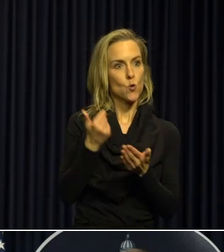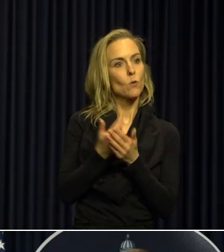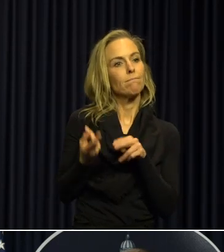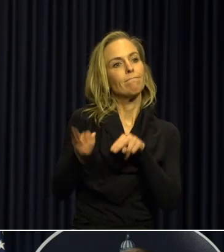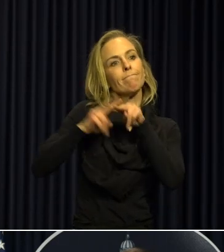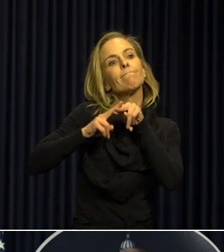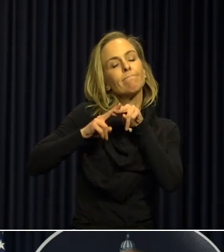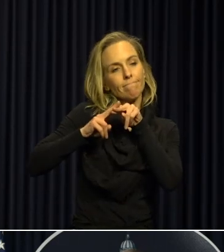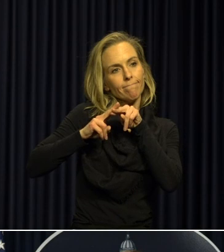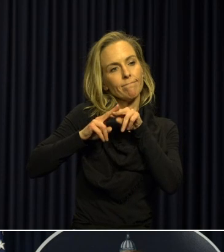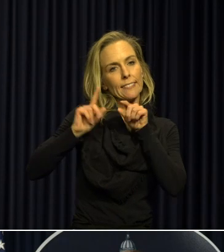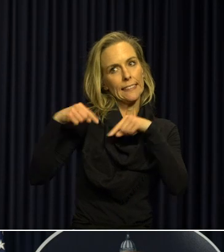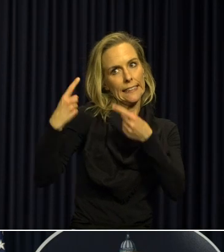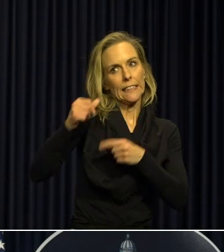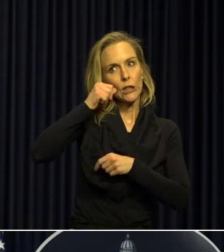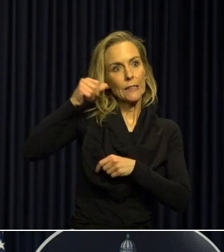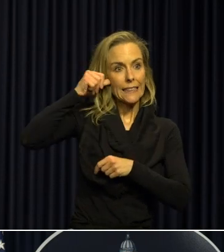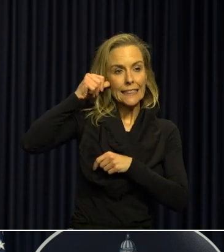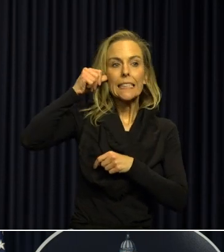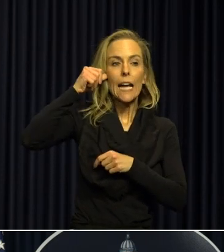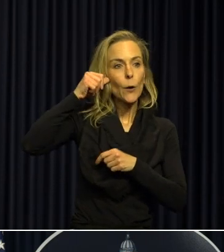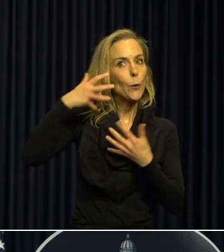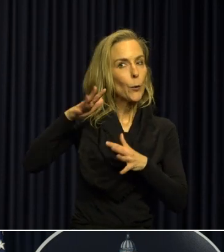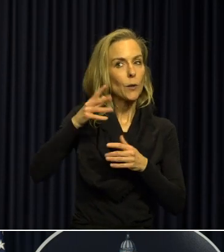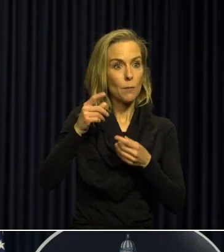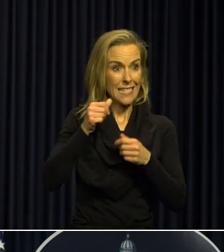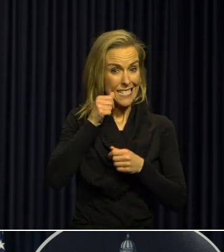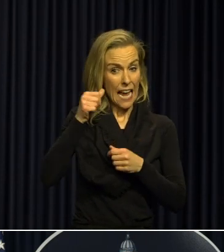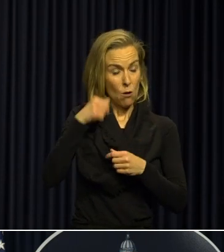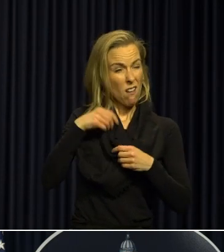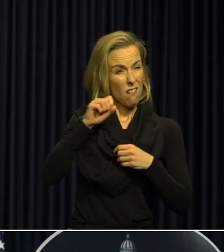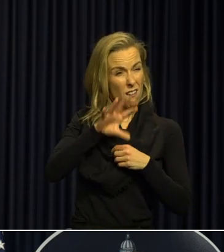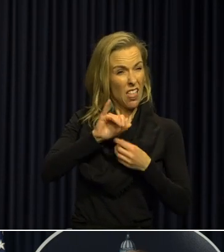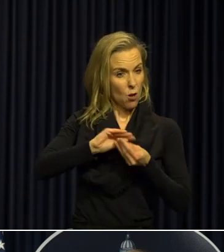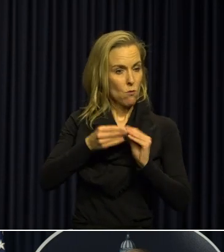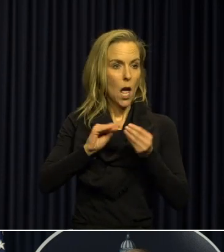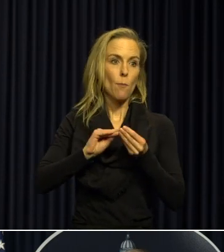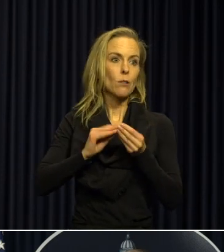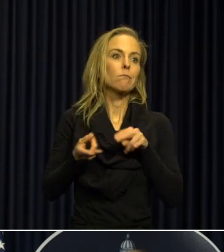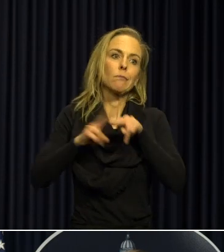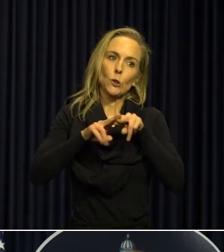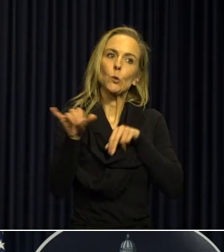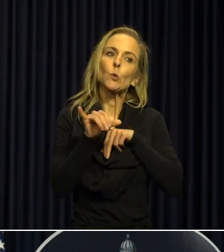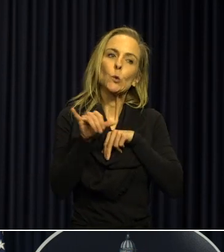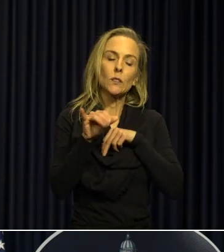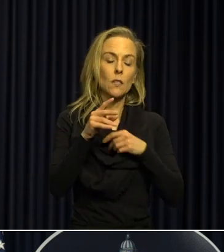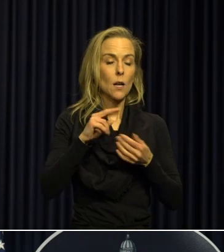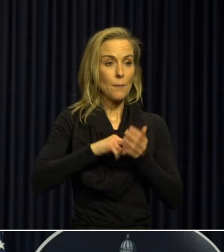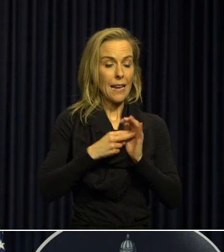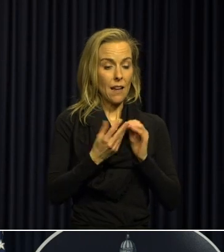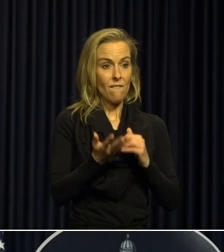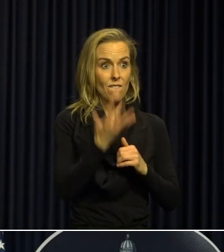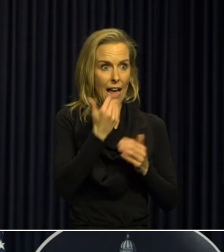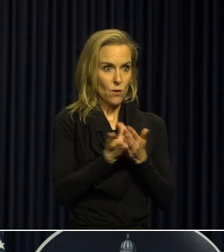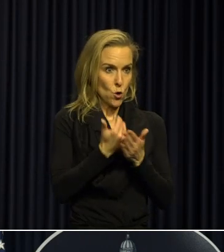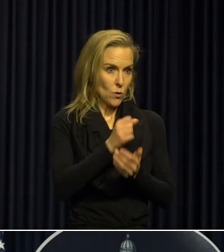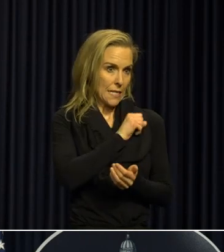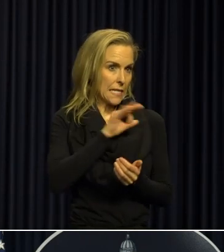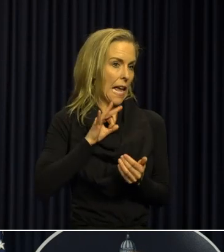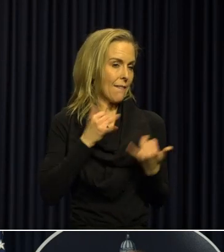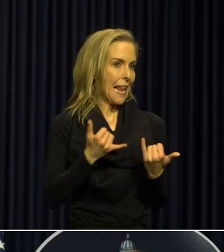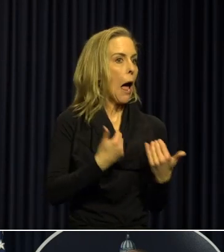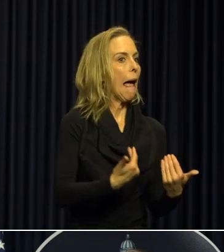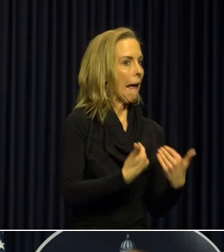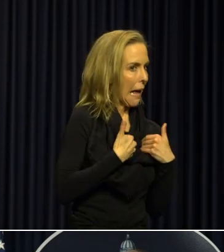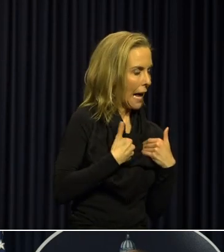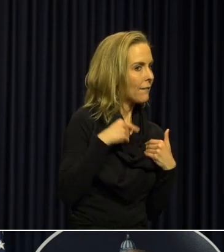yesterday, and yesterday it grew a lot too. We have 5 new staff that have tested positive, and we have